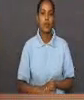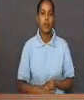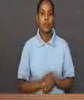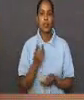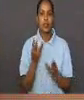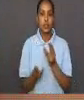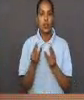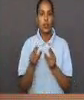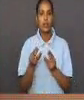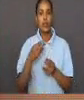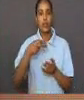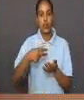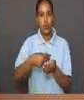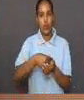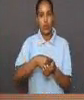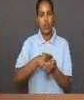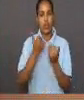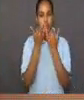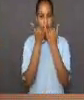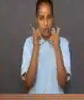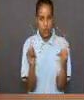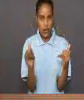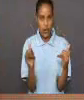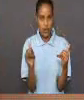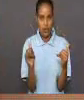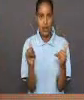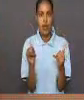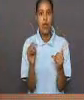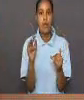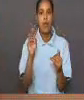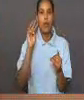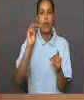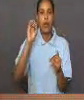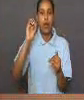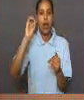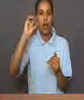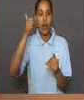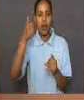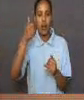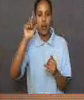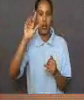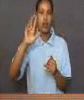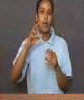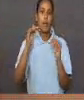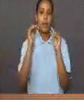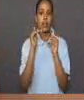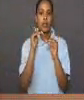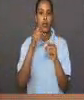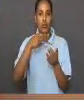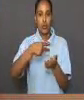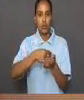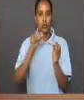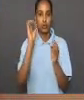The mass of glucose divided by the molar mass of glucose equals